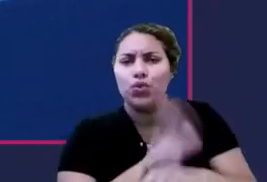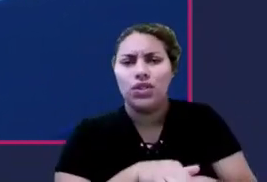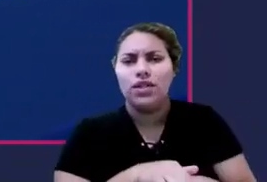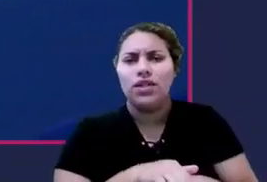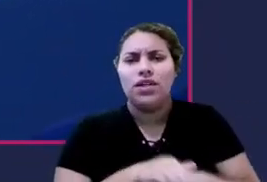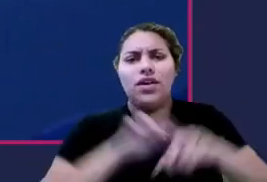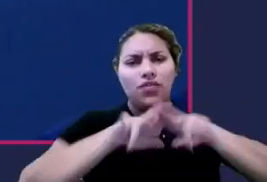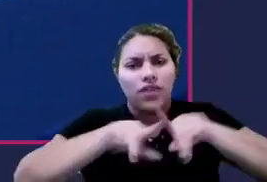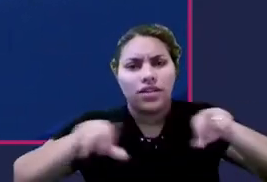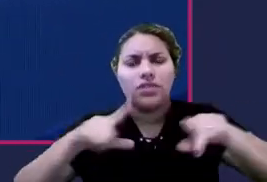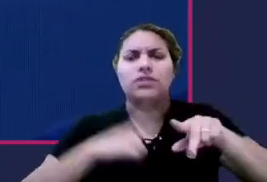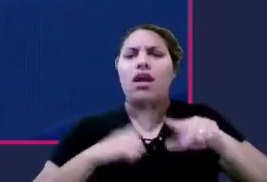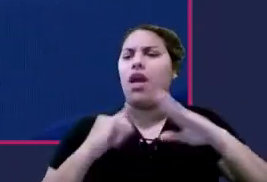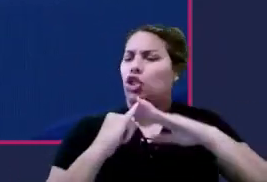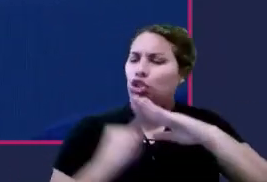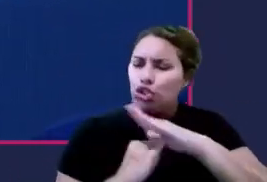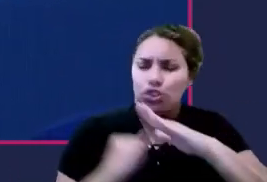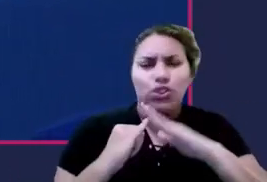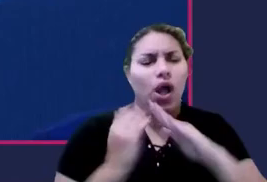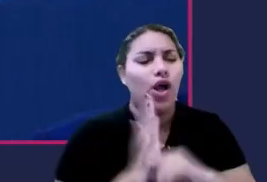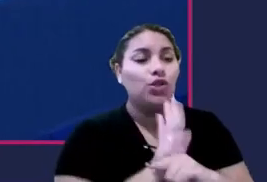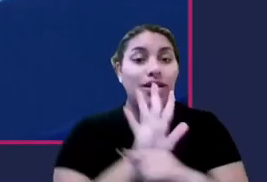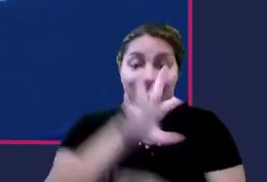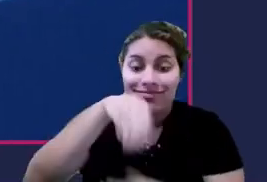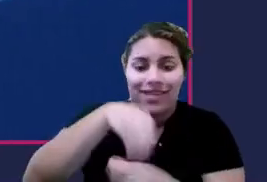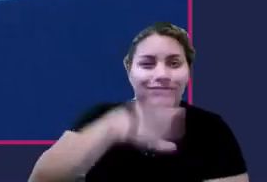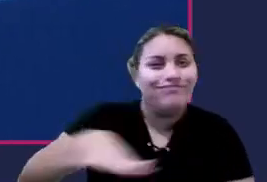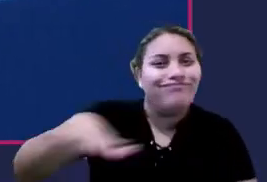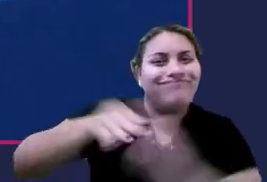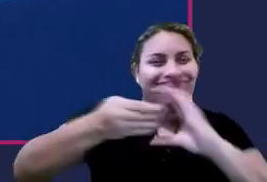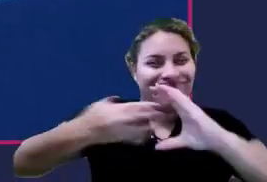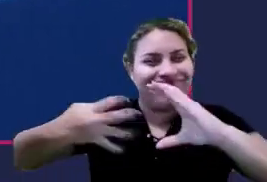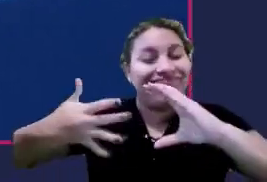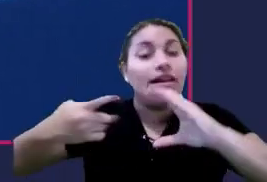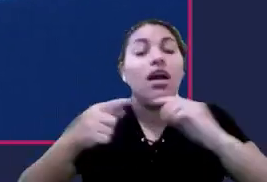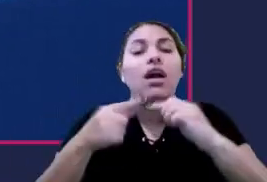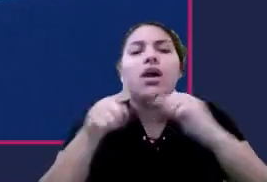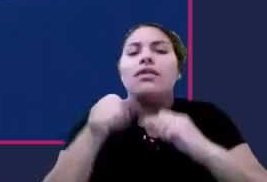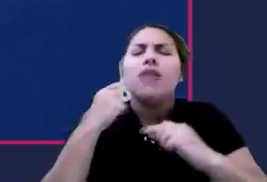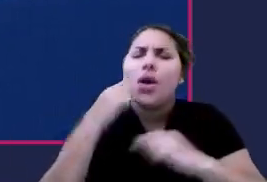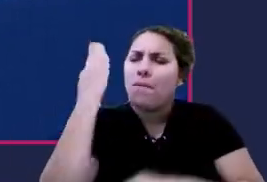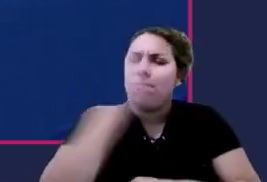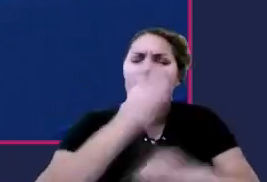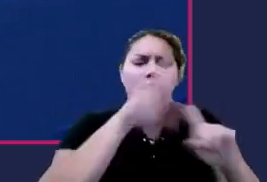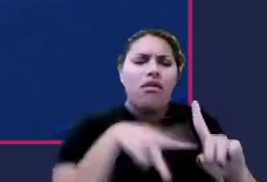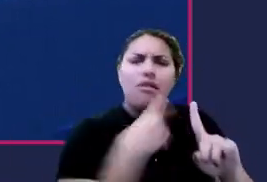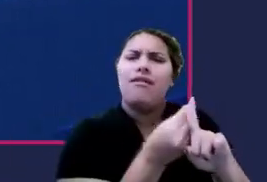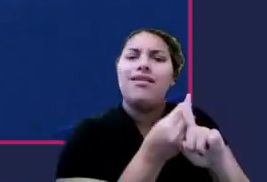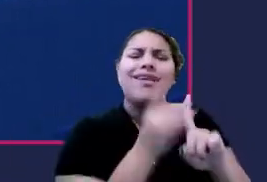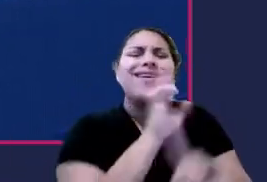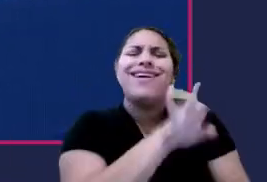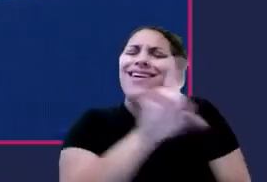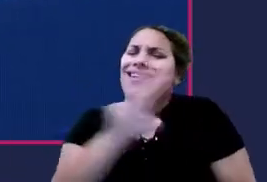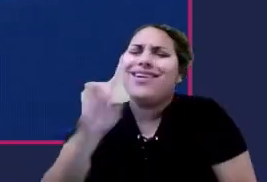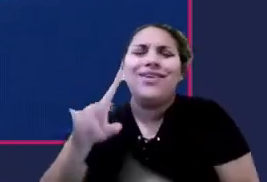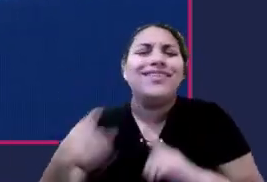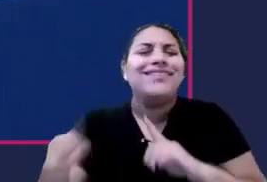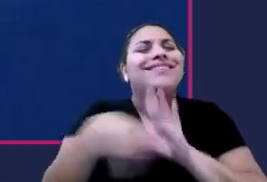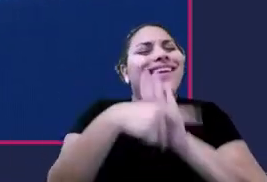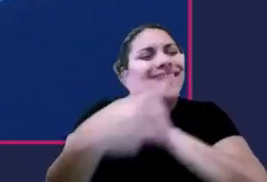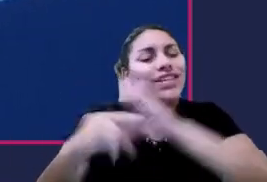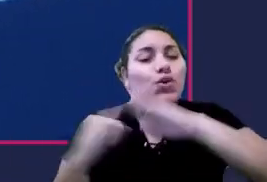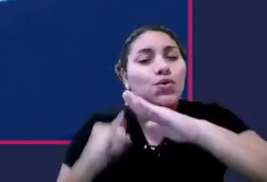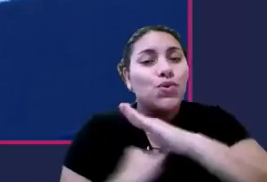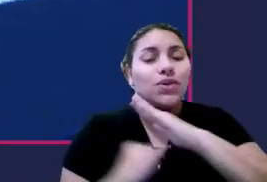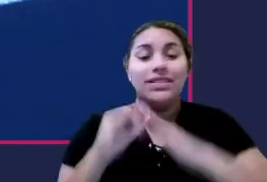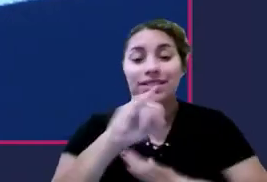that Casa Hunter and several other entities in the third sector that have that I always